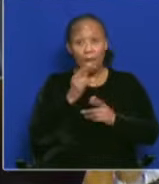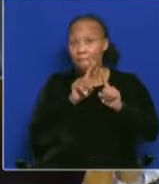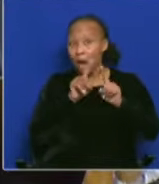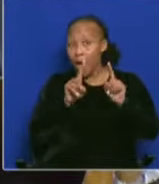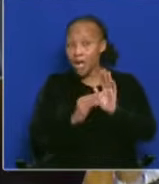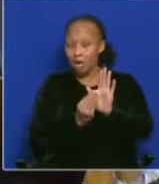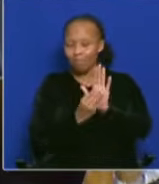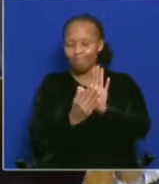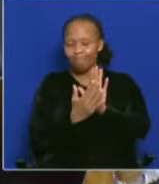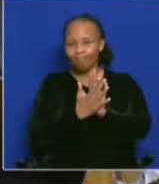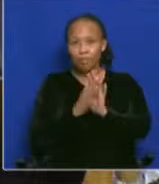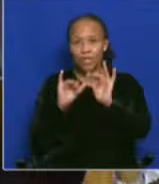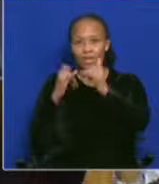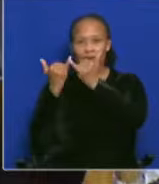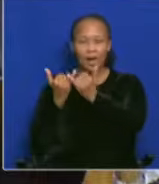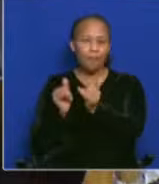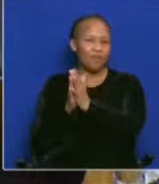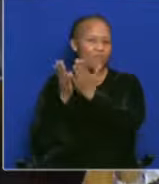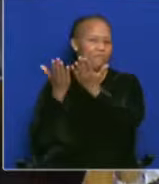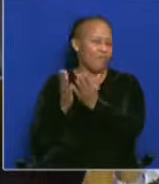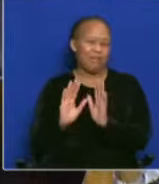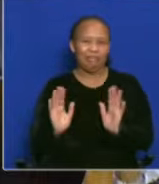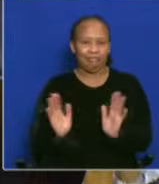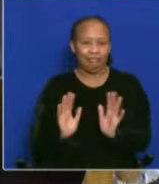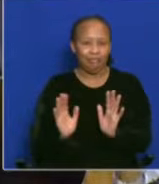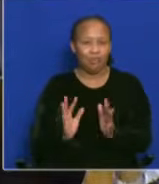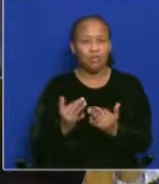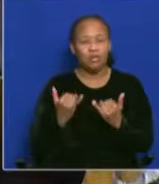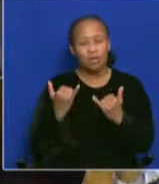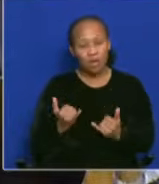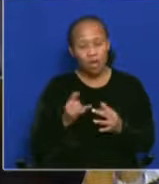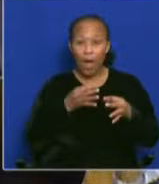then explains what he used the 8 million rand for.